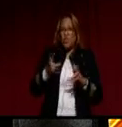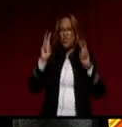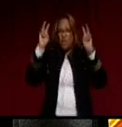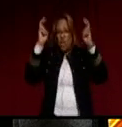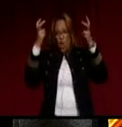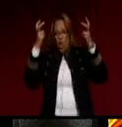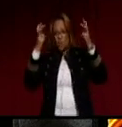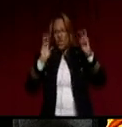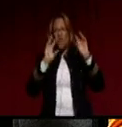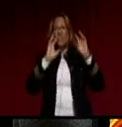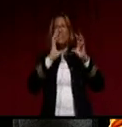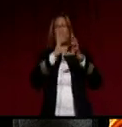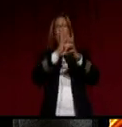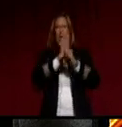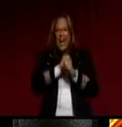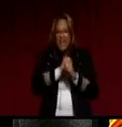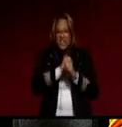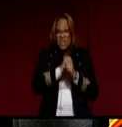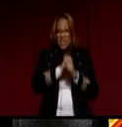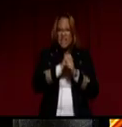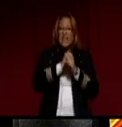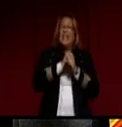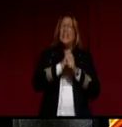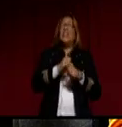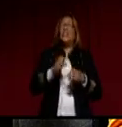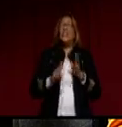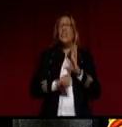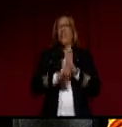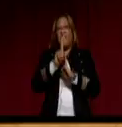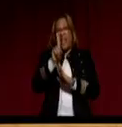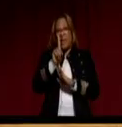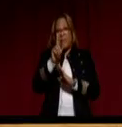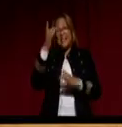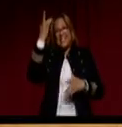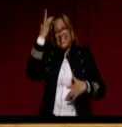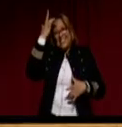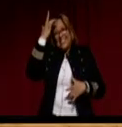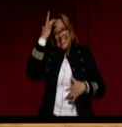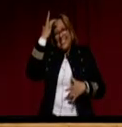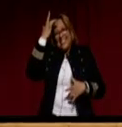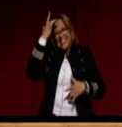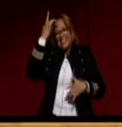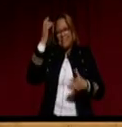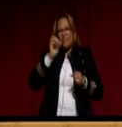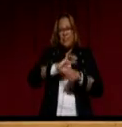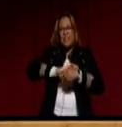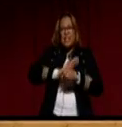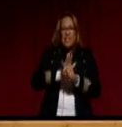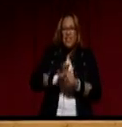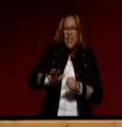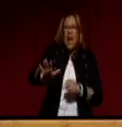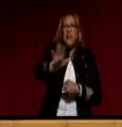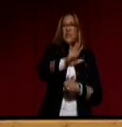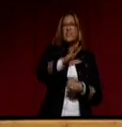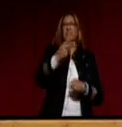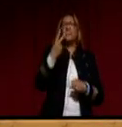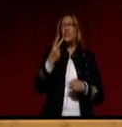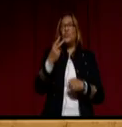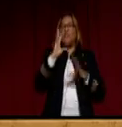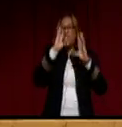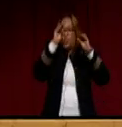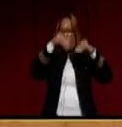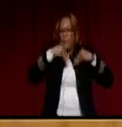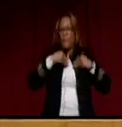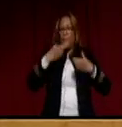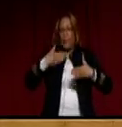catch COVID, you develop COVID as a disease. Mm-hmm. And the virus is SARS-CoV-2 that you can actually inhale, as